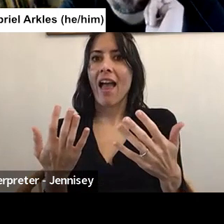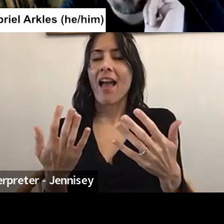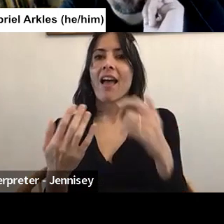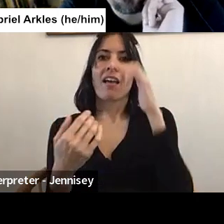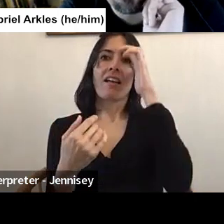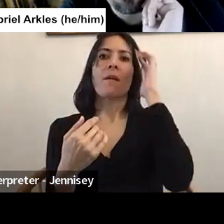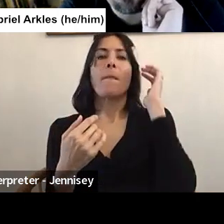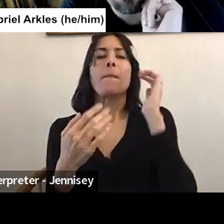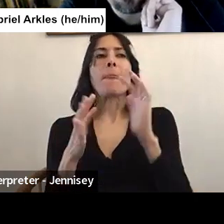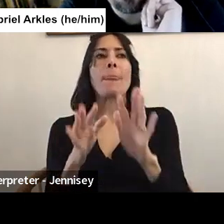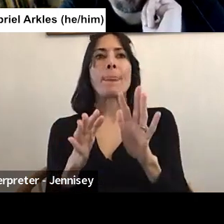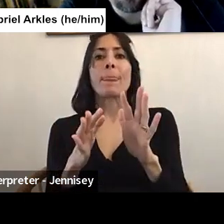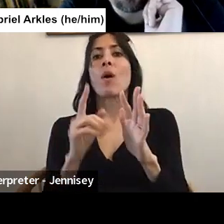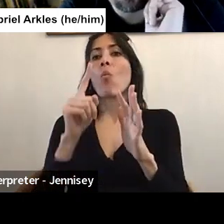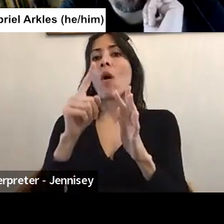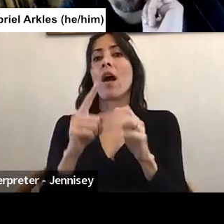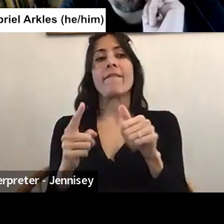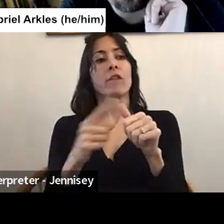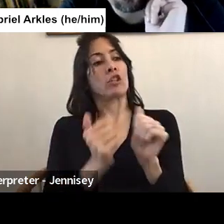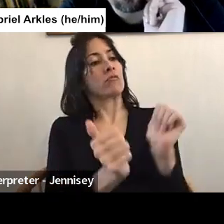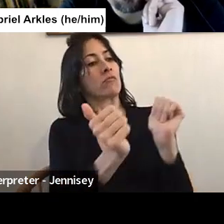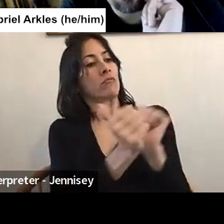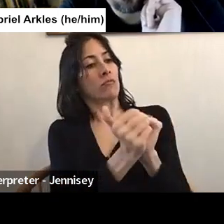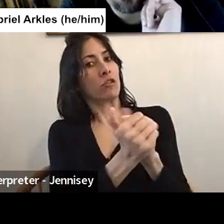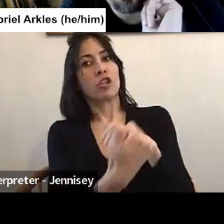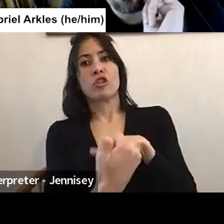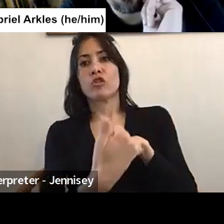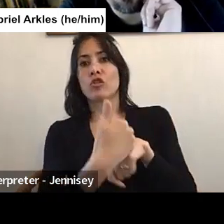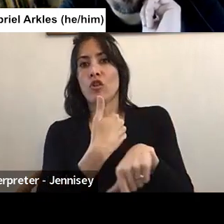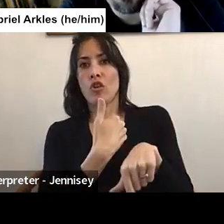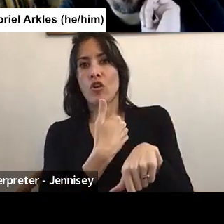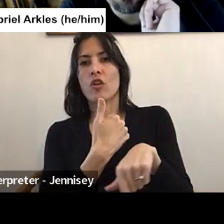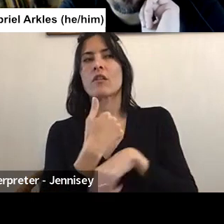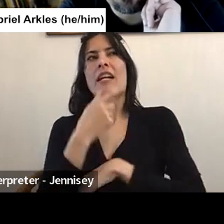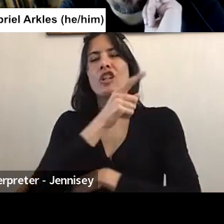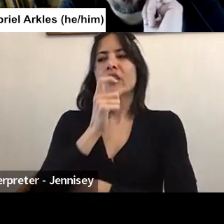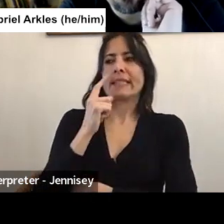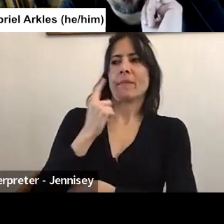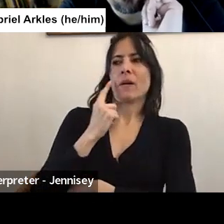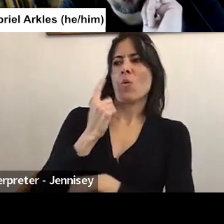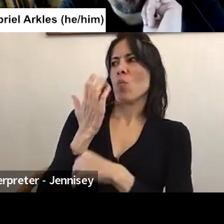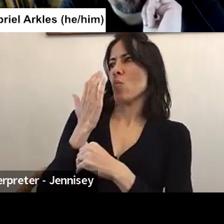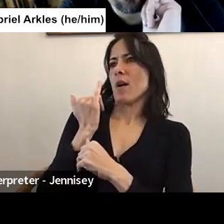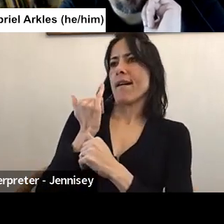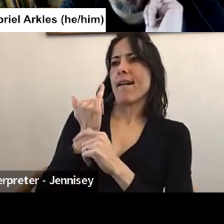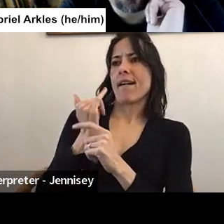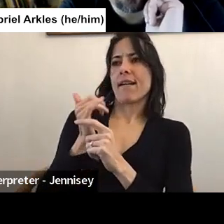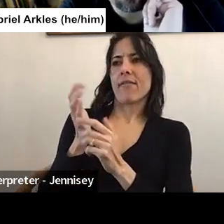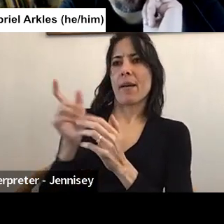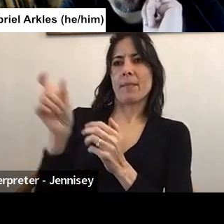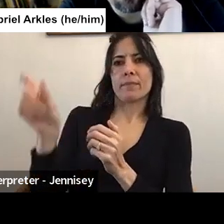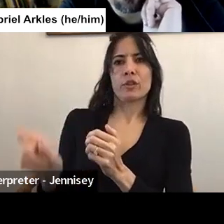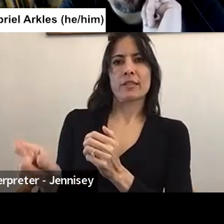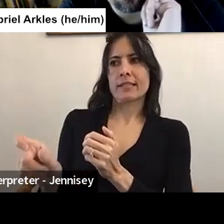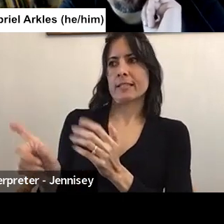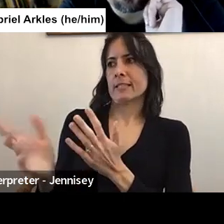When you first get charged, the option should be, what brought this person to the system? What really is a crime? That's part of